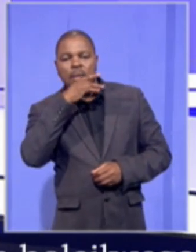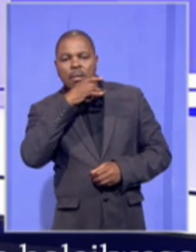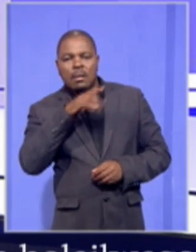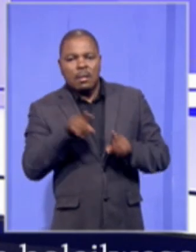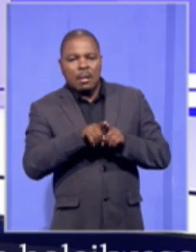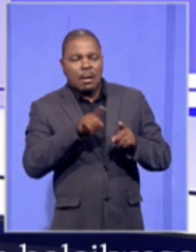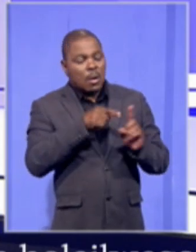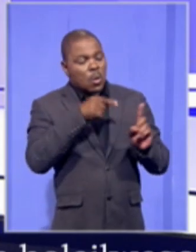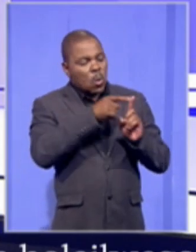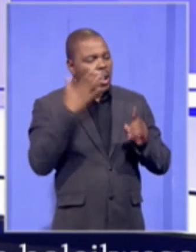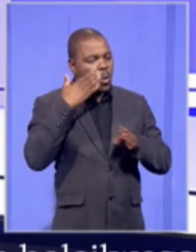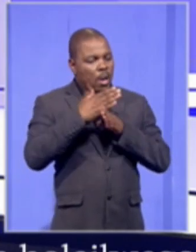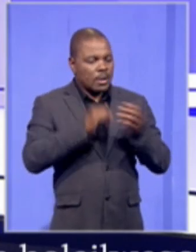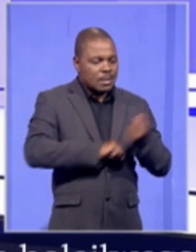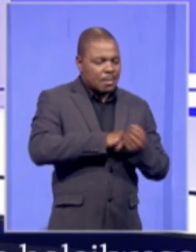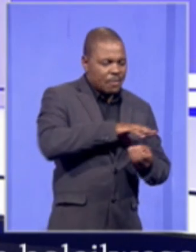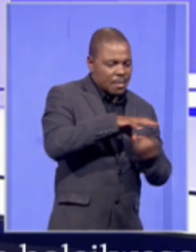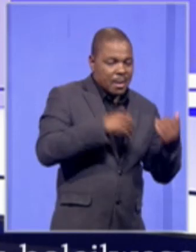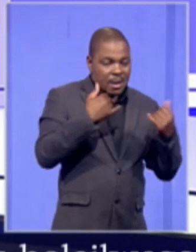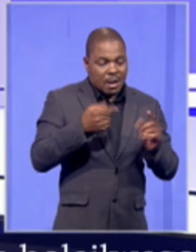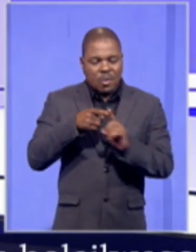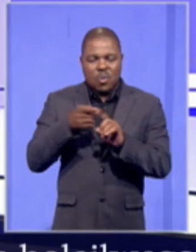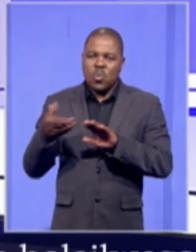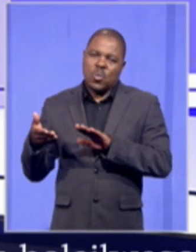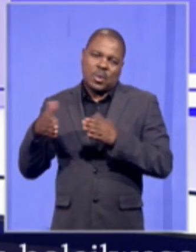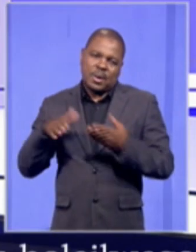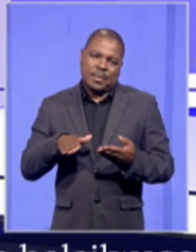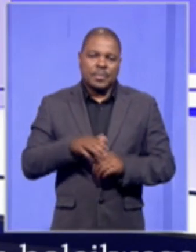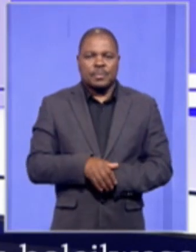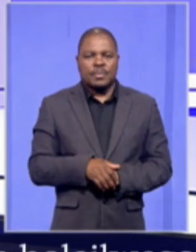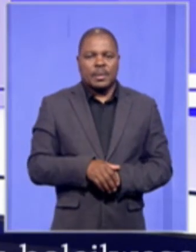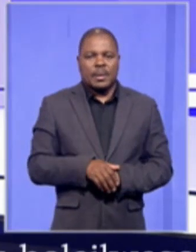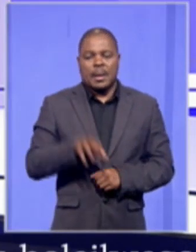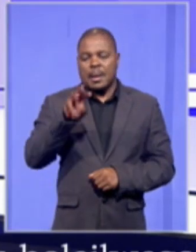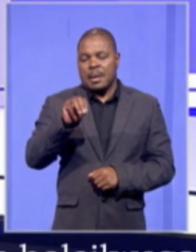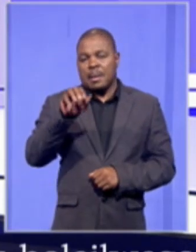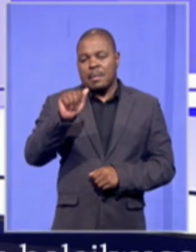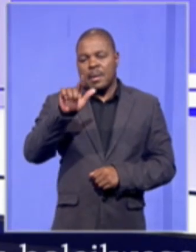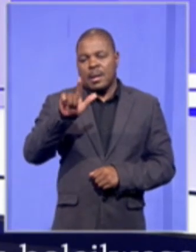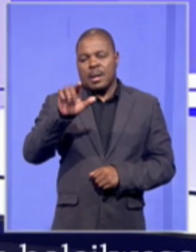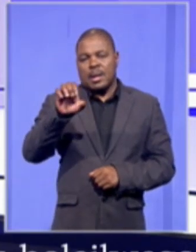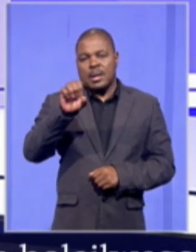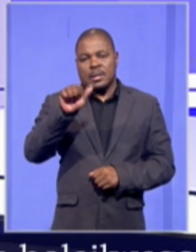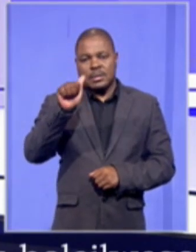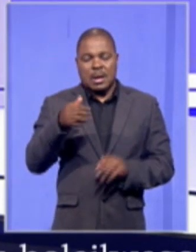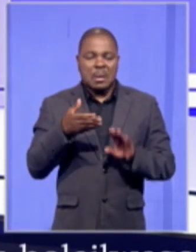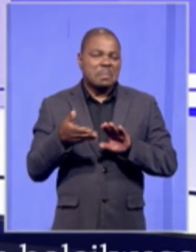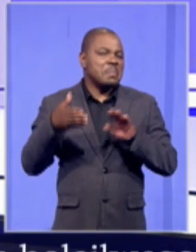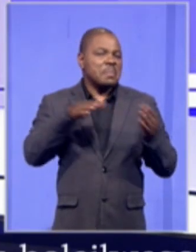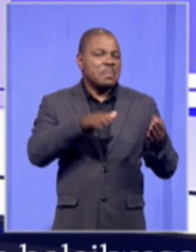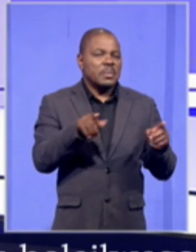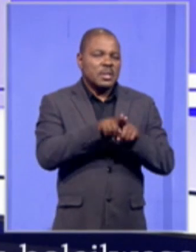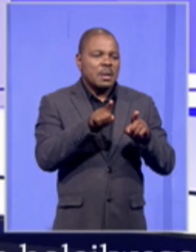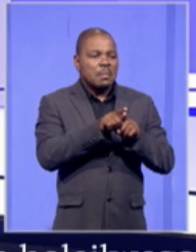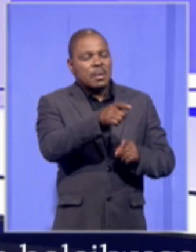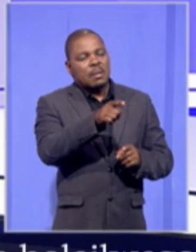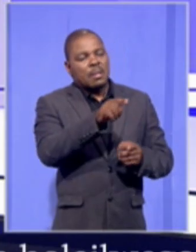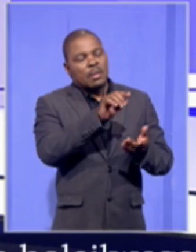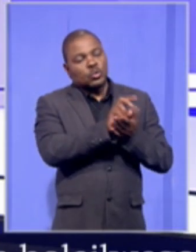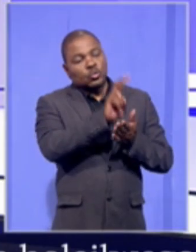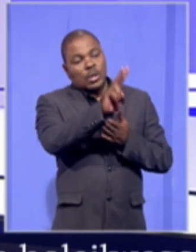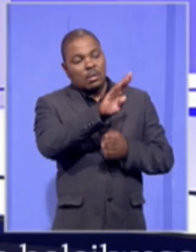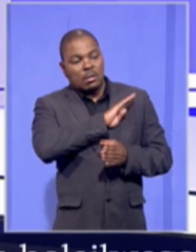kgona go beya borotho tafoleng ka gae o hlokofetše. Malesa o hlokagaletše le mašole a mangwe a